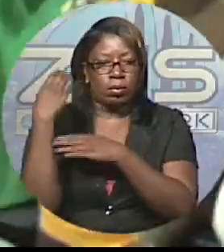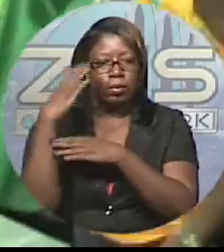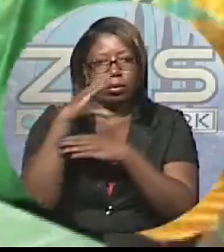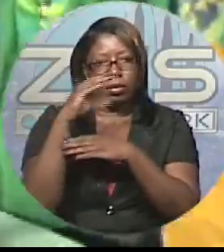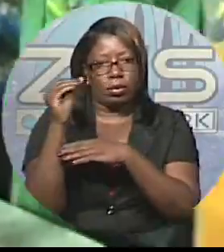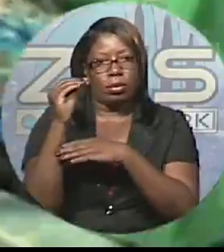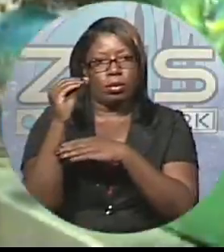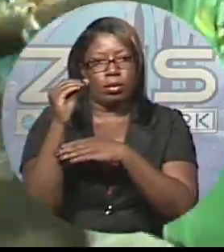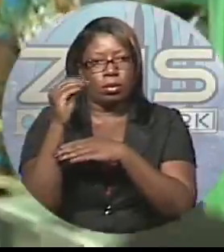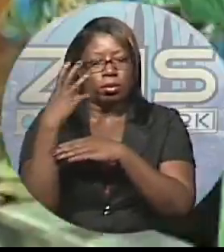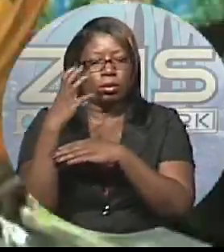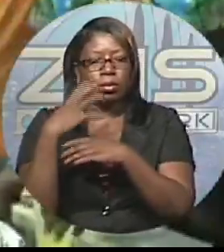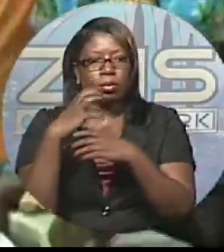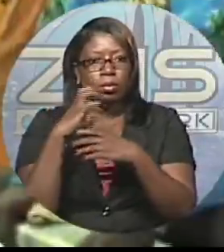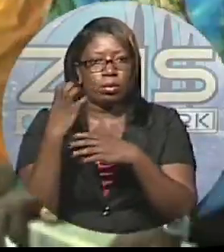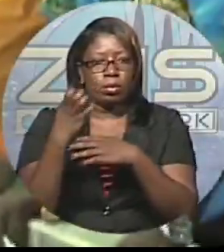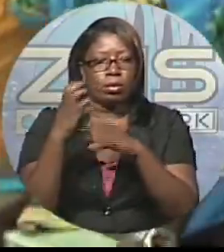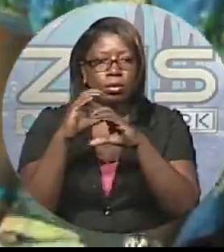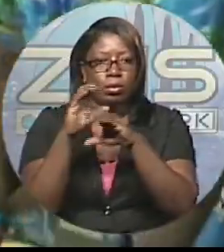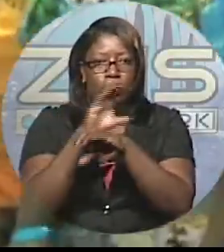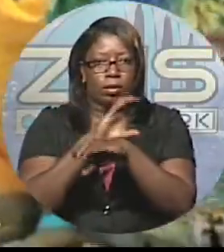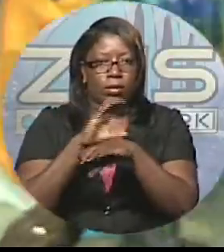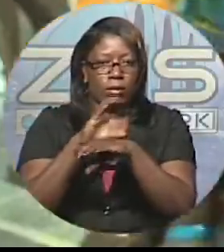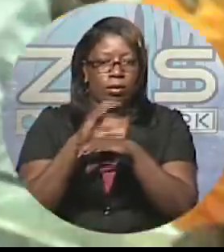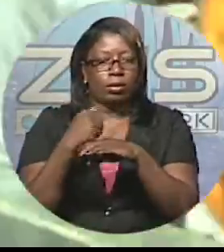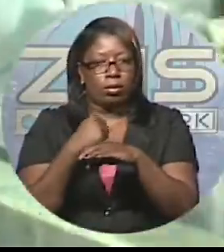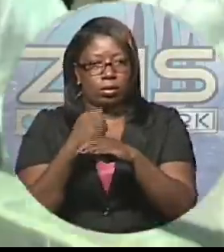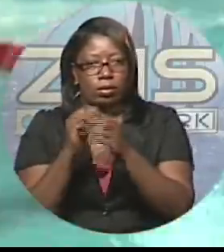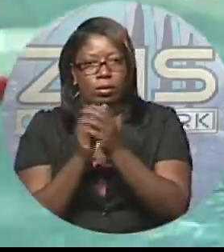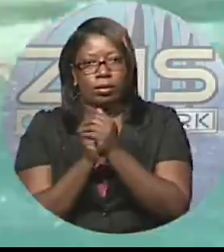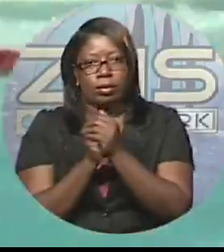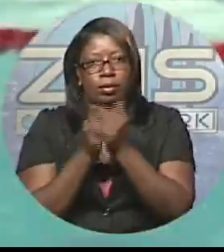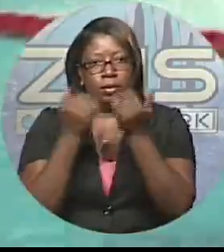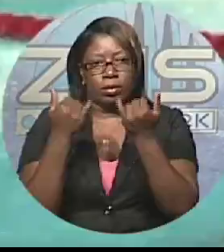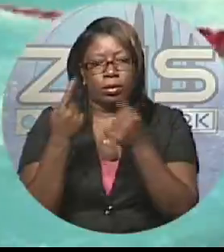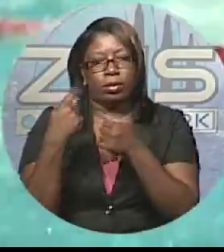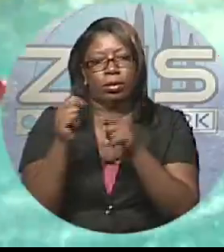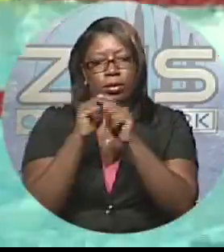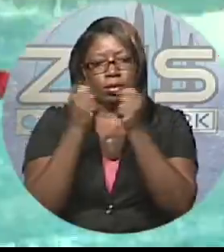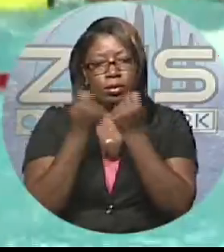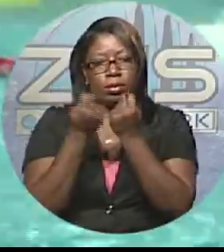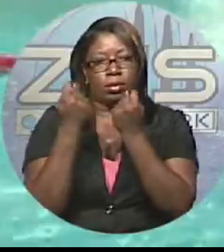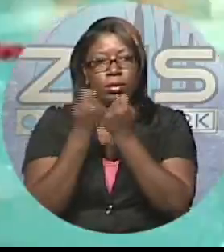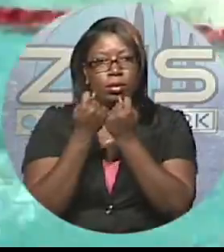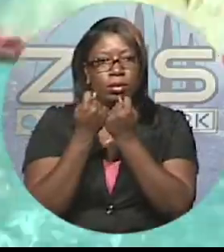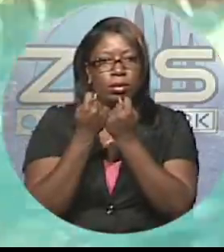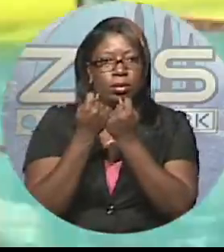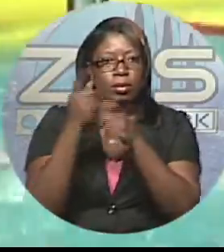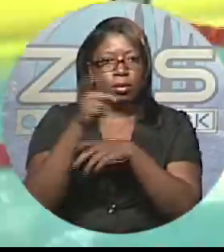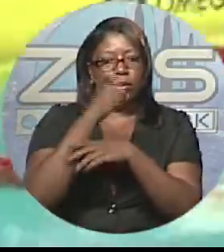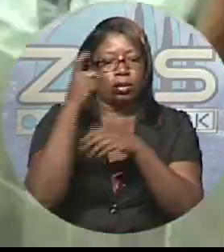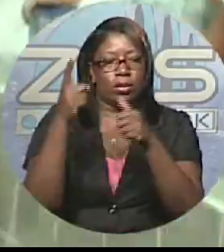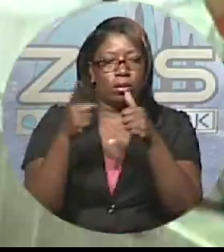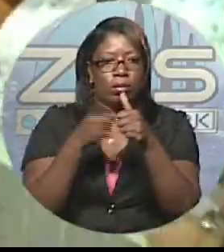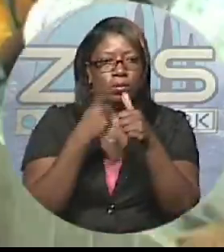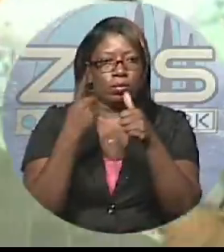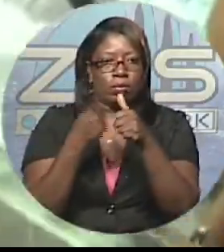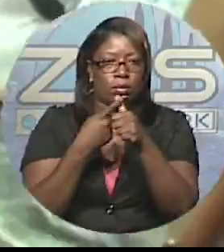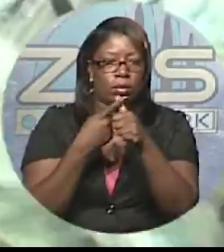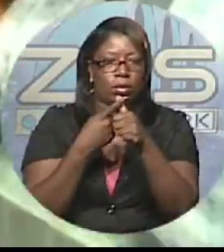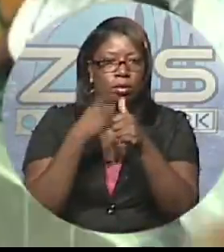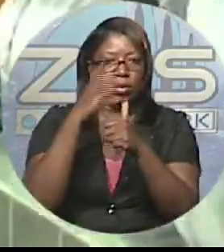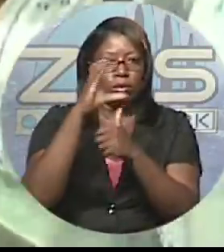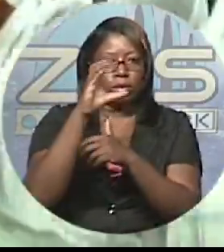Team Bahamas makes history. The team beats the competition by more than 120 points to win the first ever CARIFTA